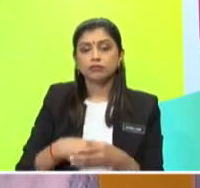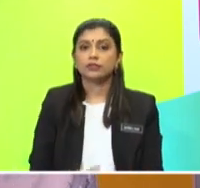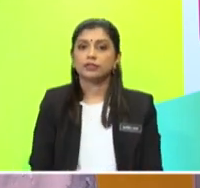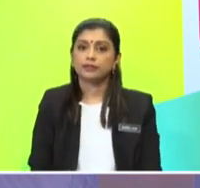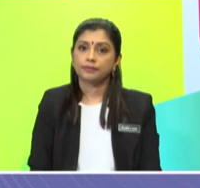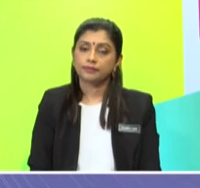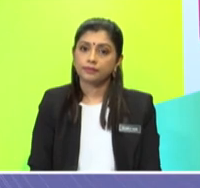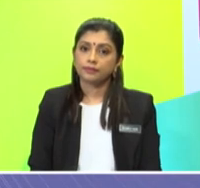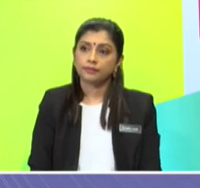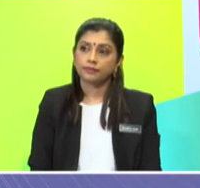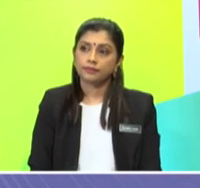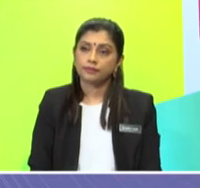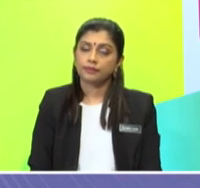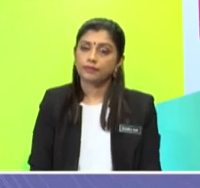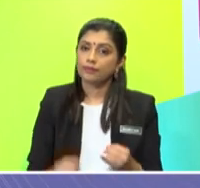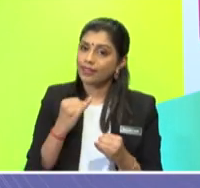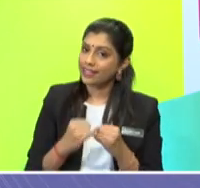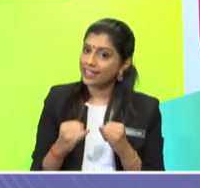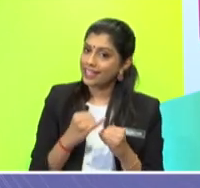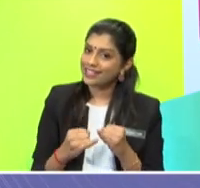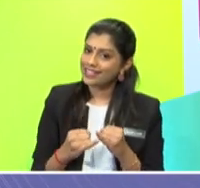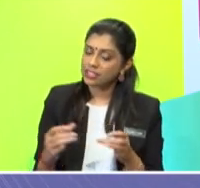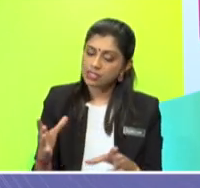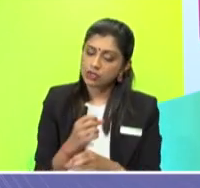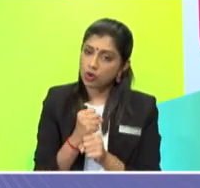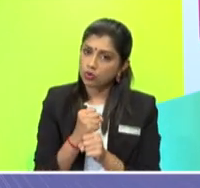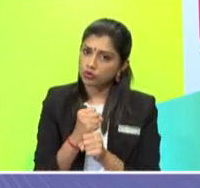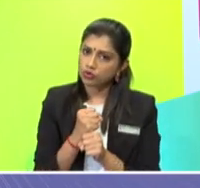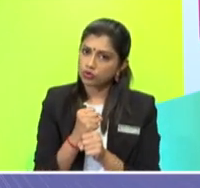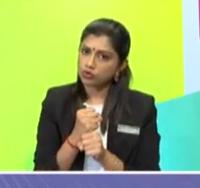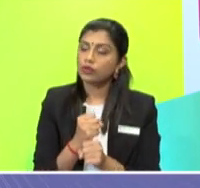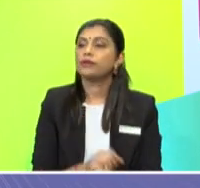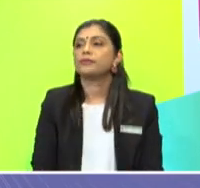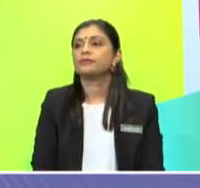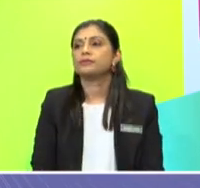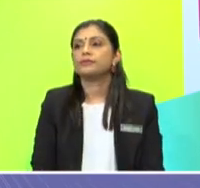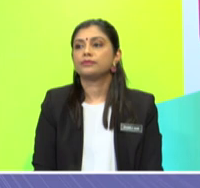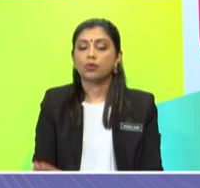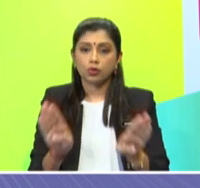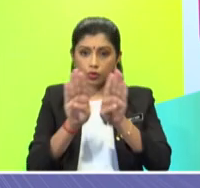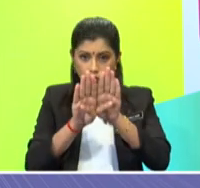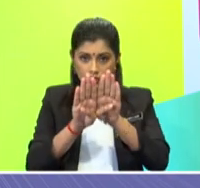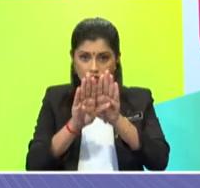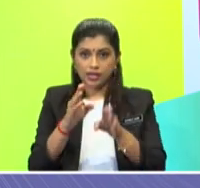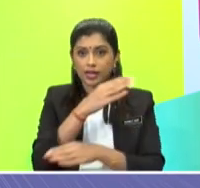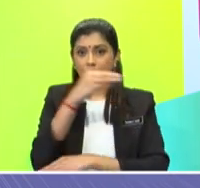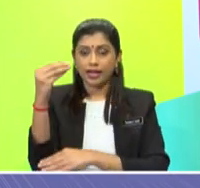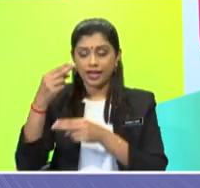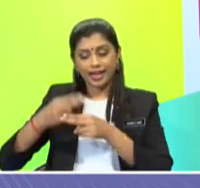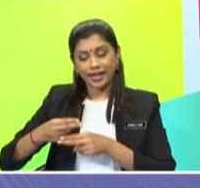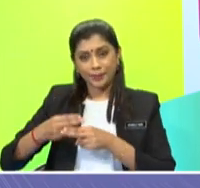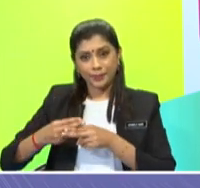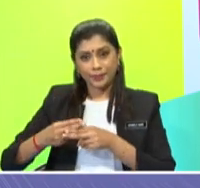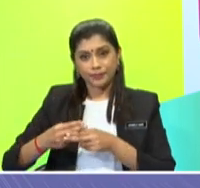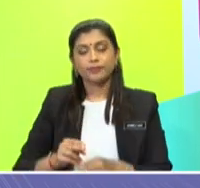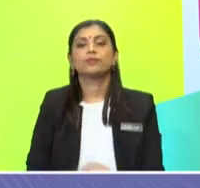and task. And last but not least, they will conclude their email with closing line and, of course, their name signed on it.